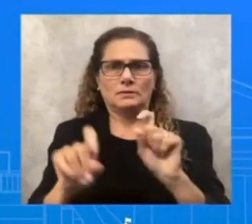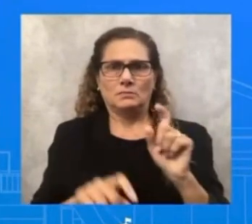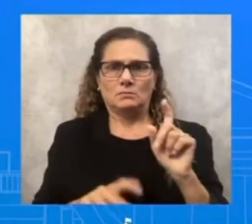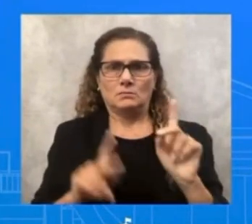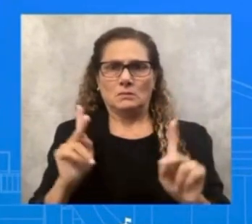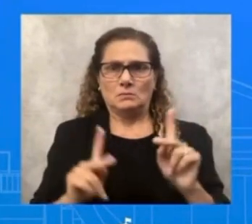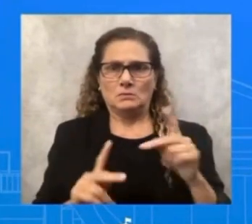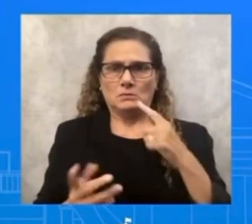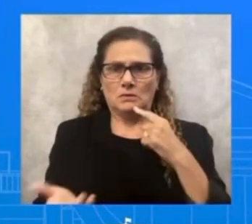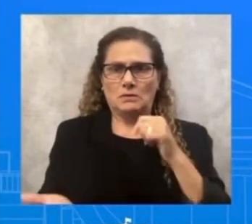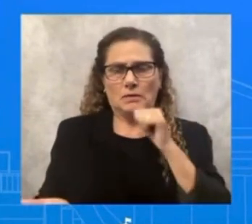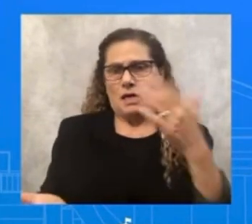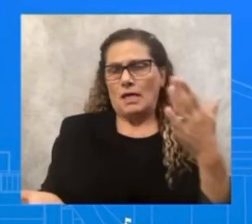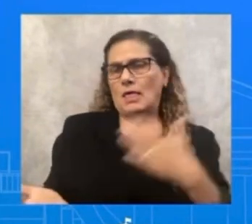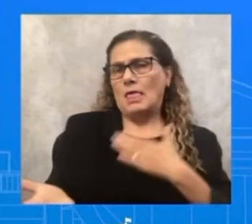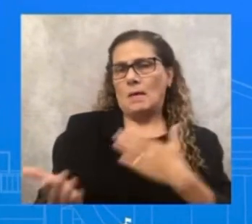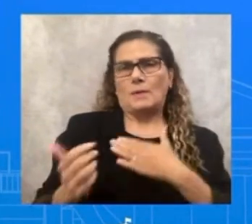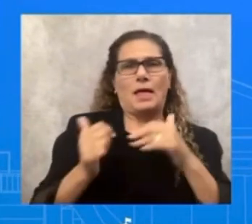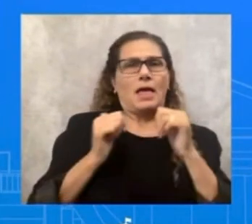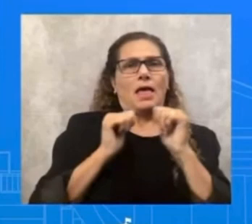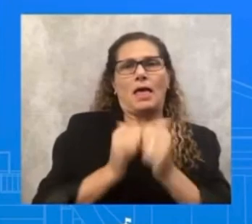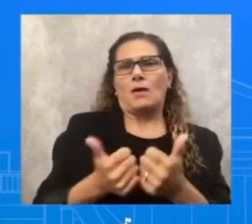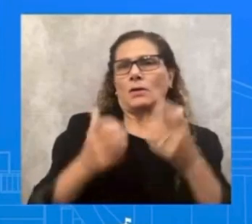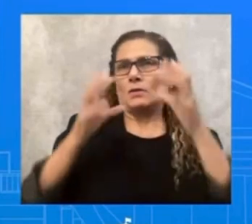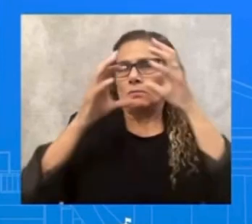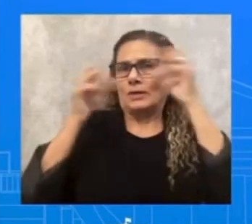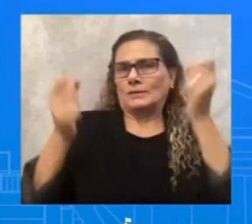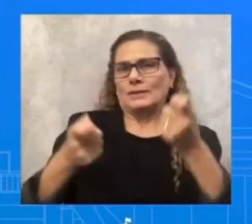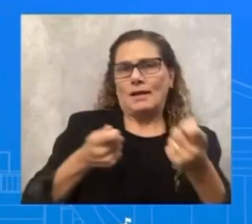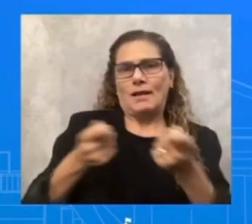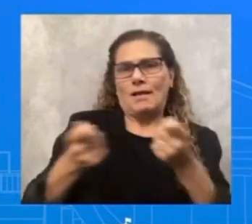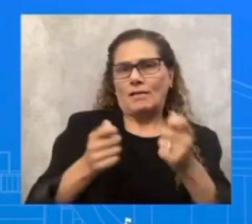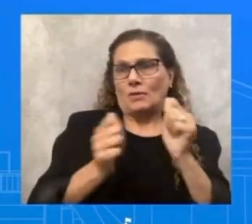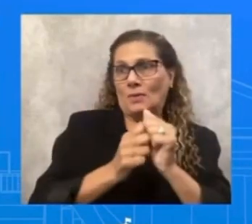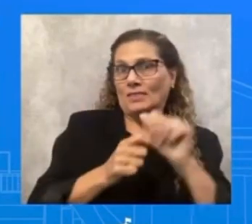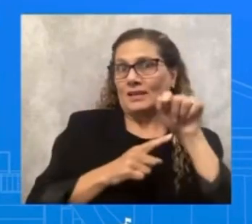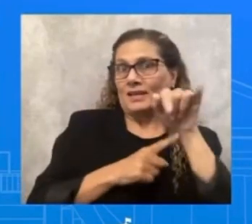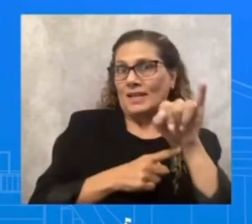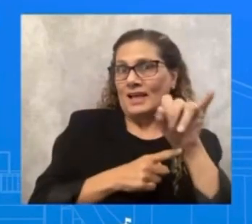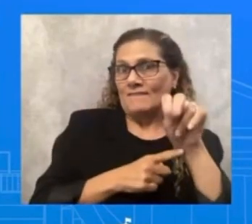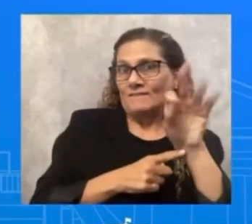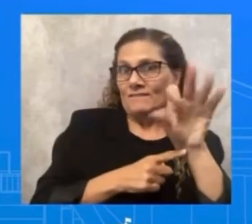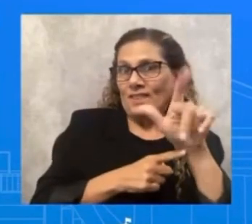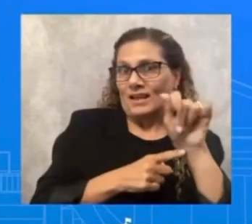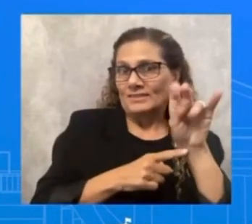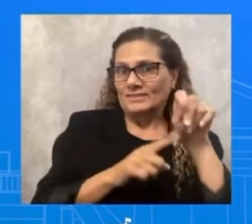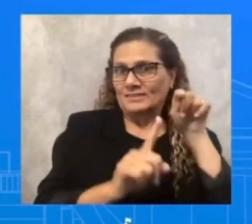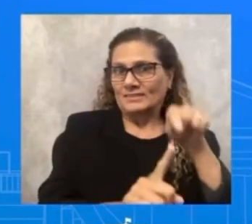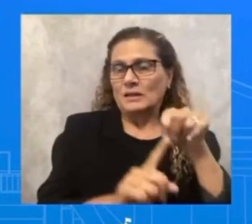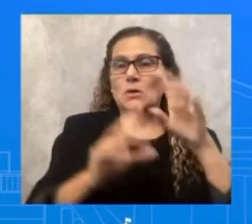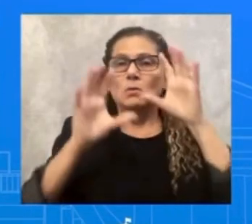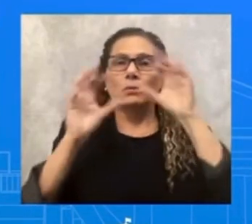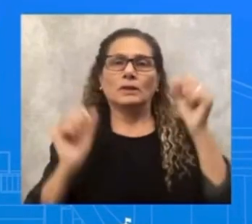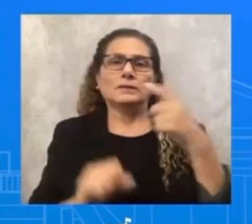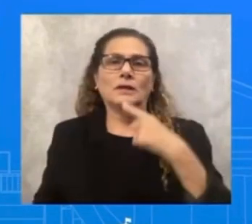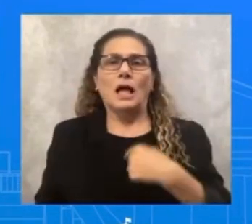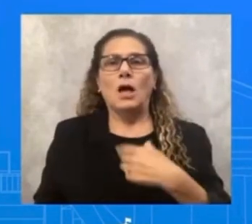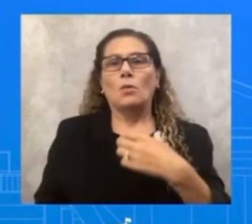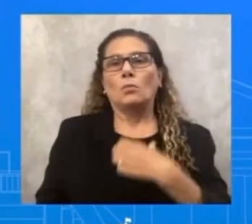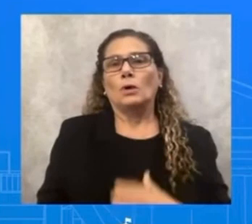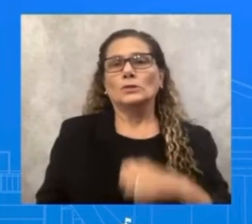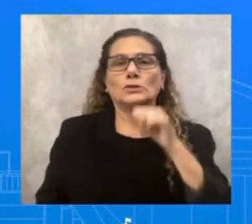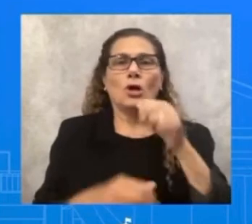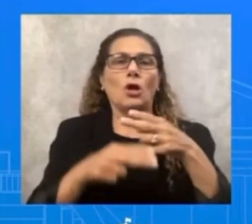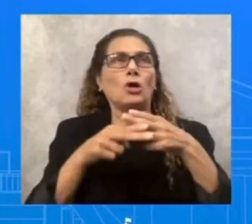of inflation in particular. And the president has said he wished he didn't call this the Inflation Reduction Act. What should